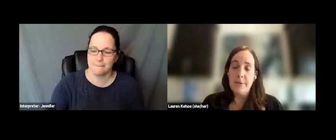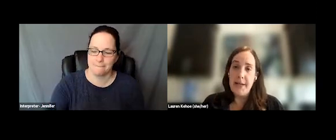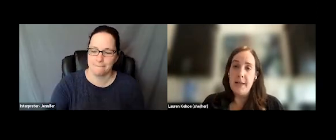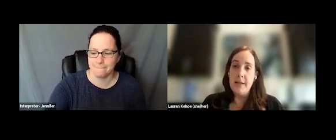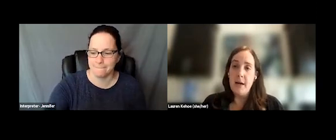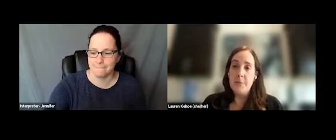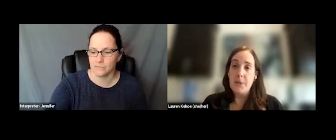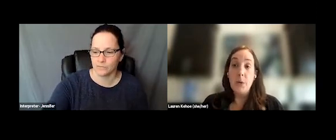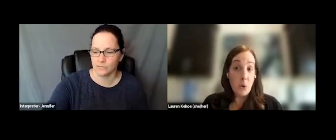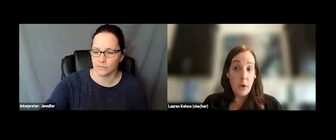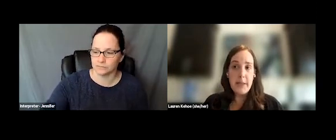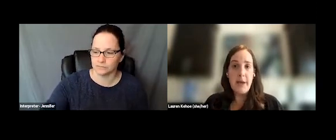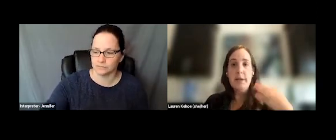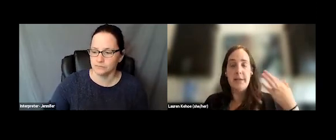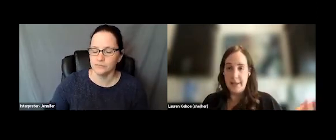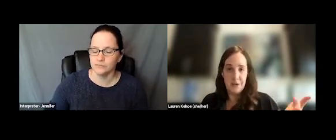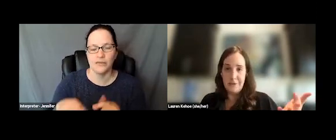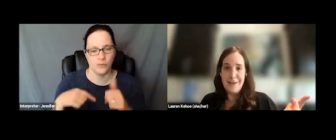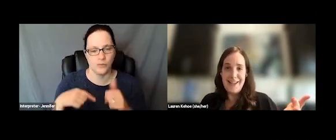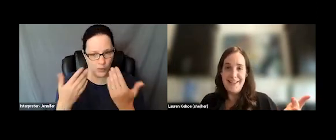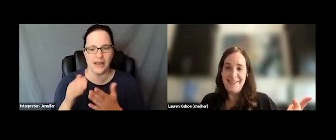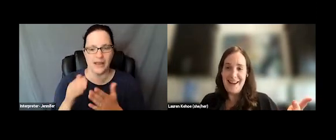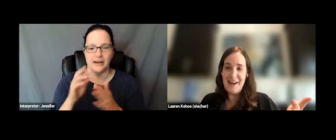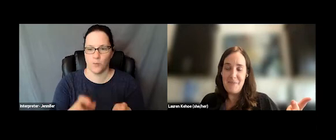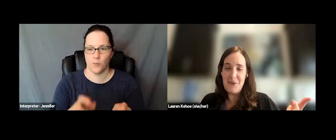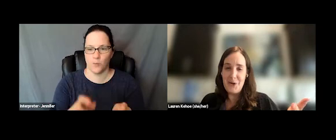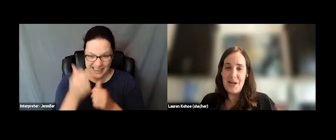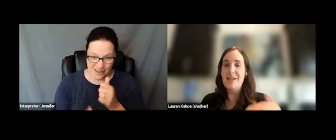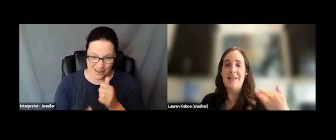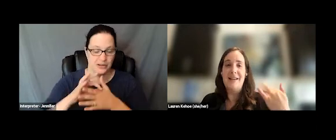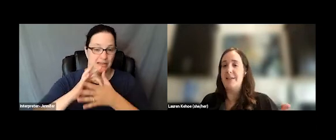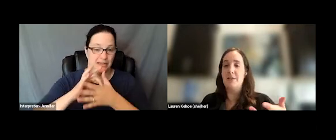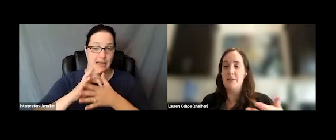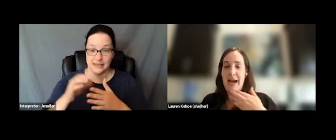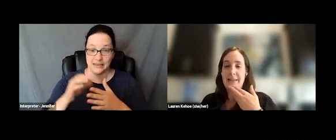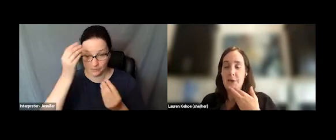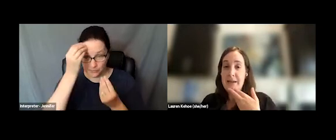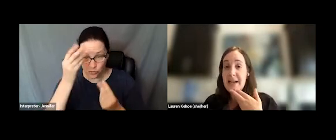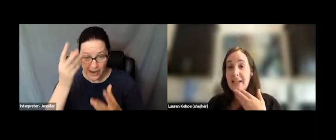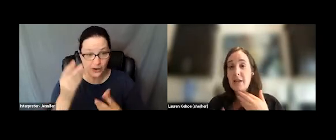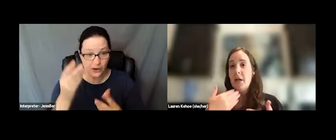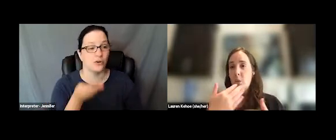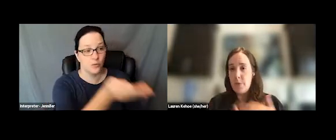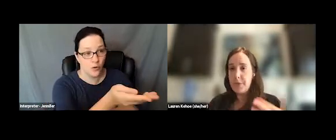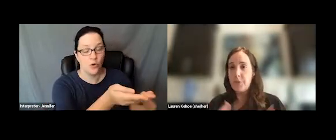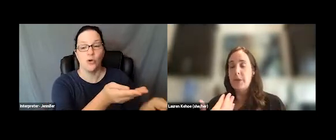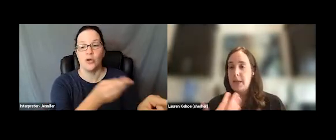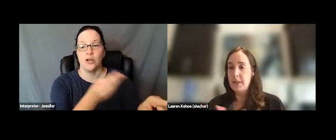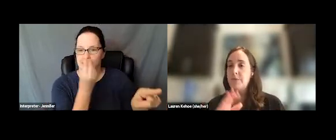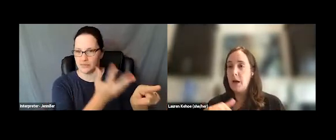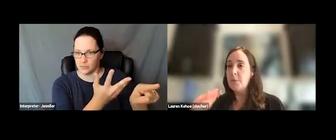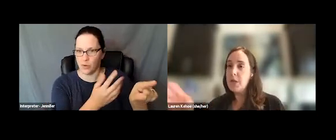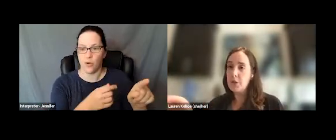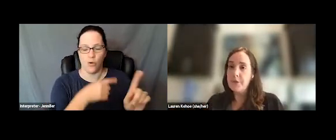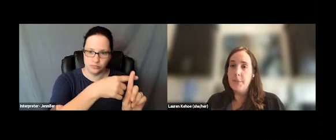also provided a report to every single content creator and every single guide they remediated. We went through and